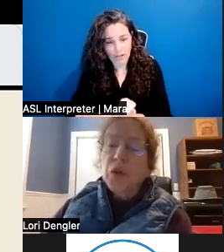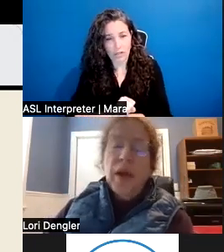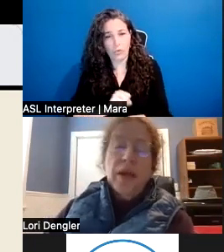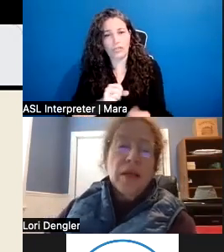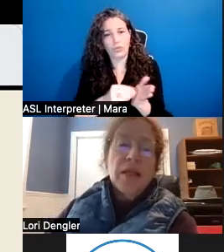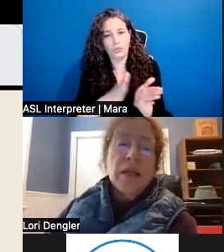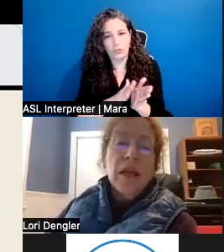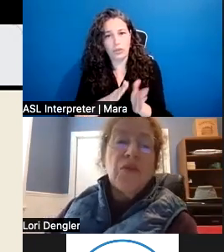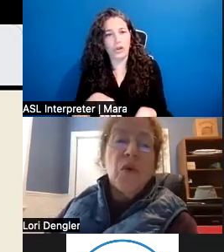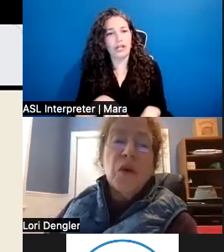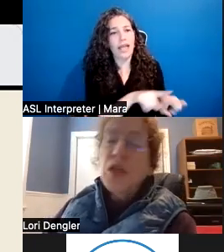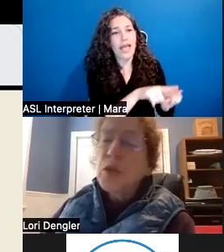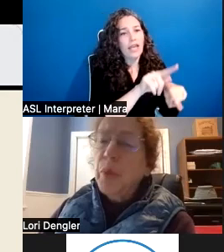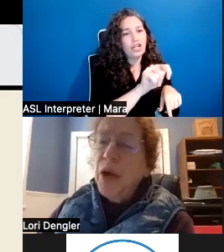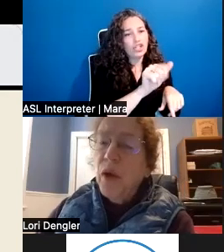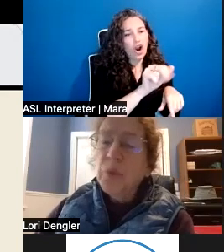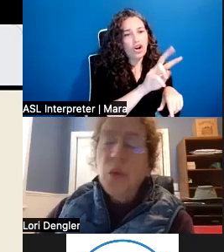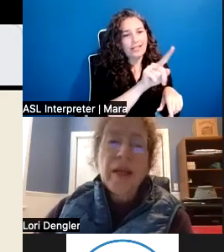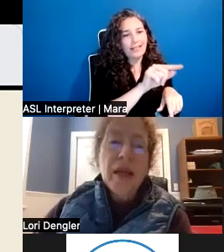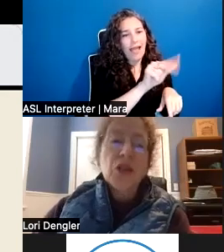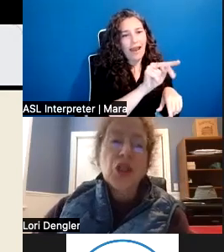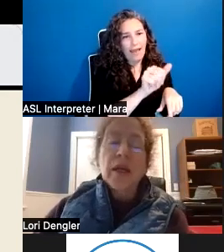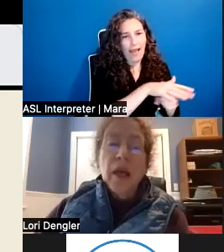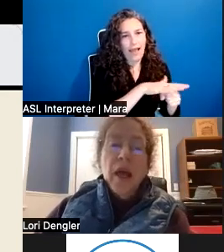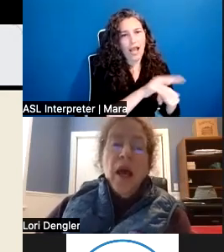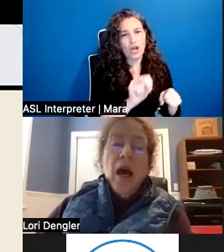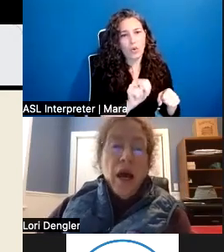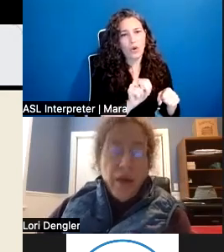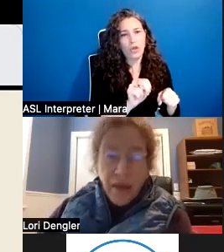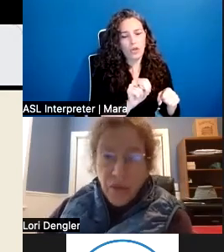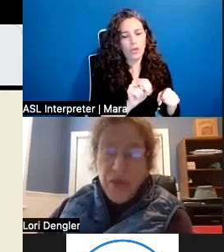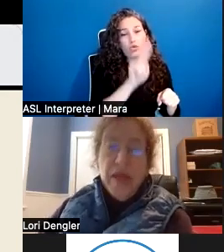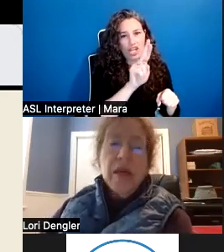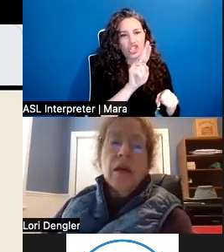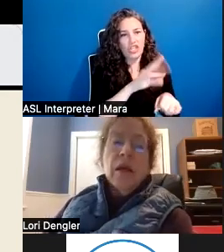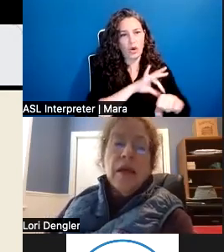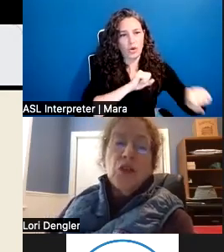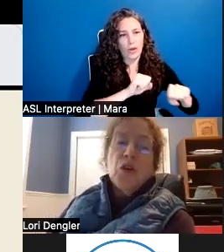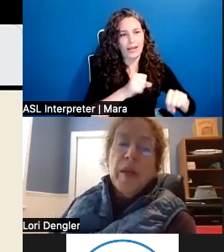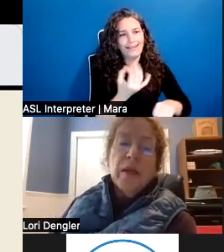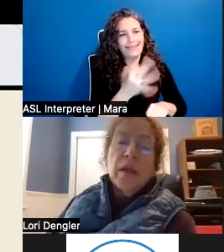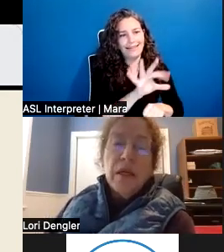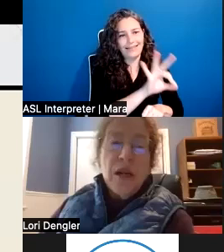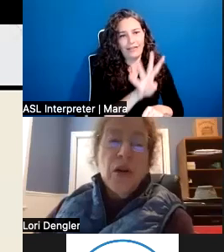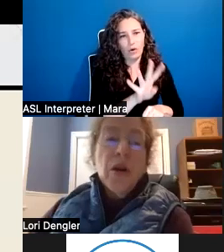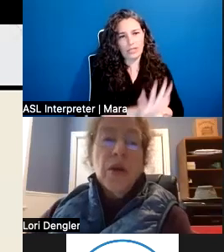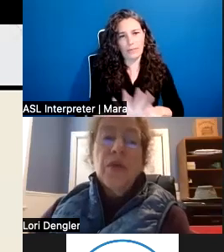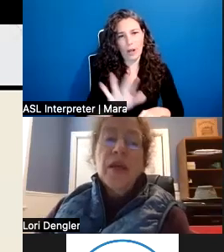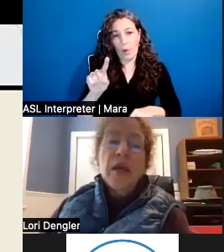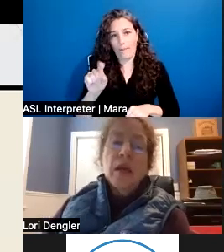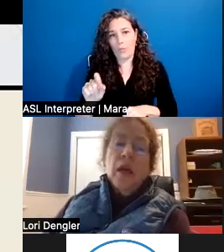Northridge earthquake in 1994, which was about 1.8 G. The instrument